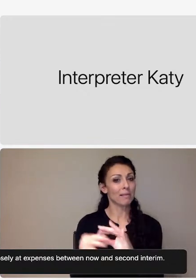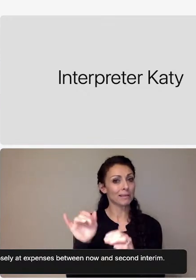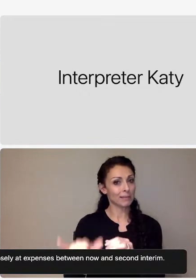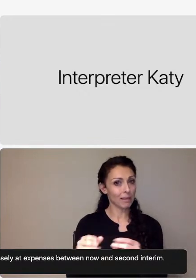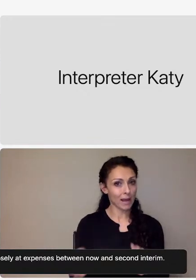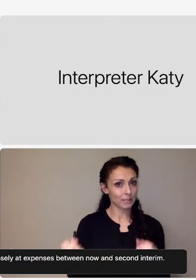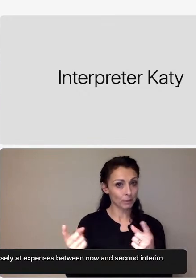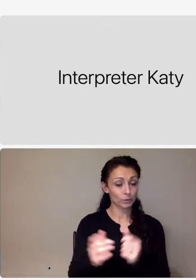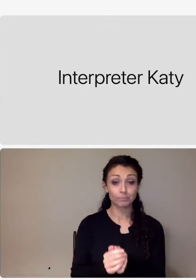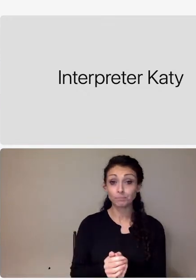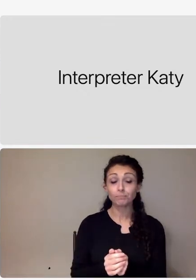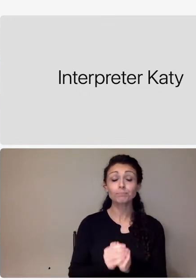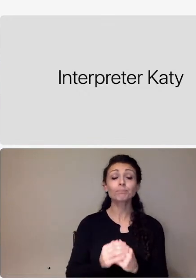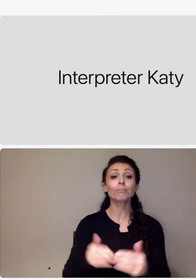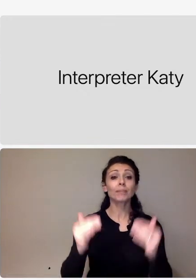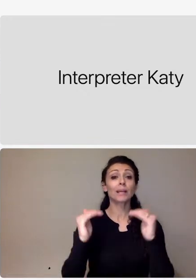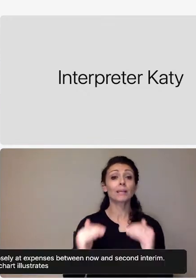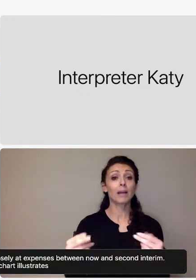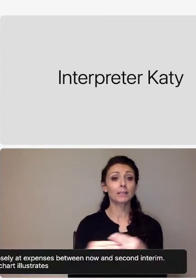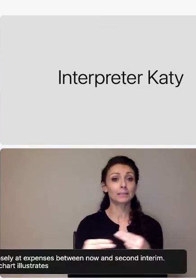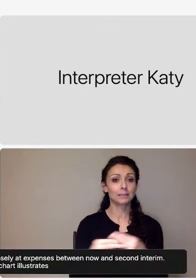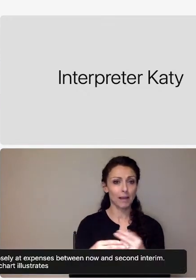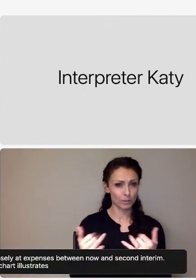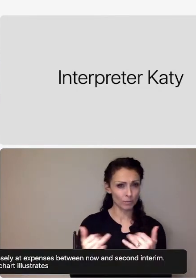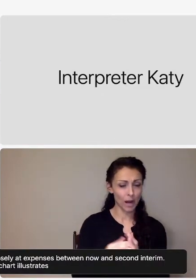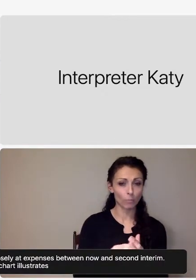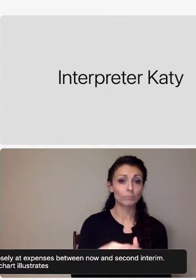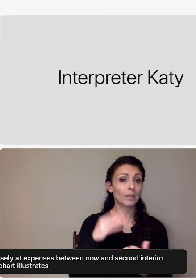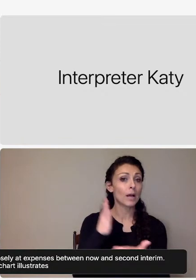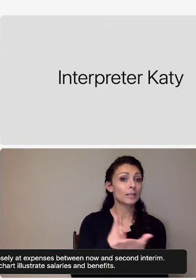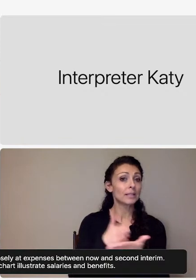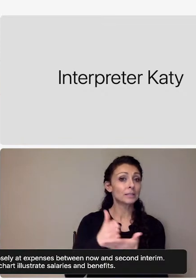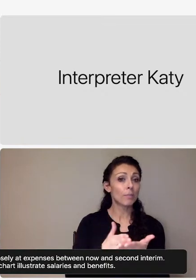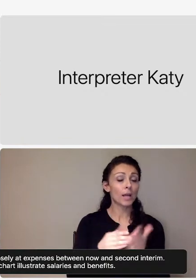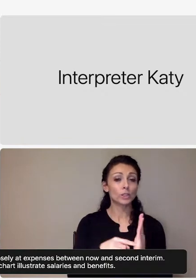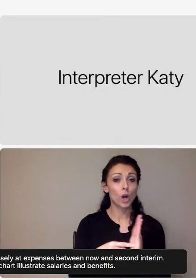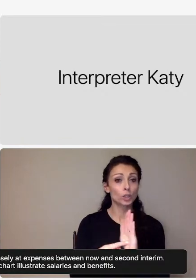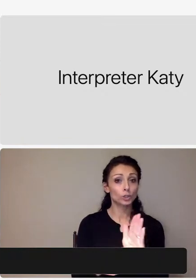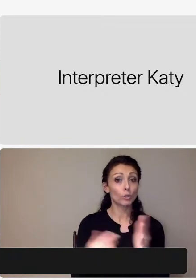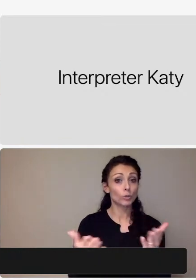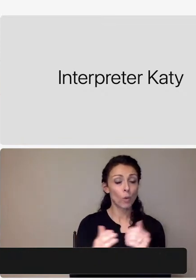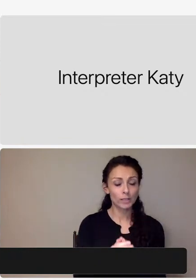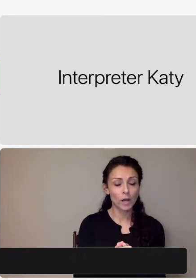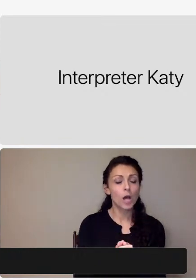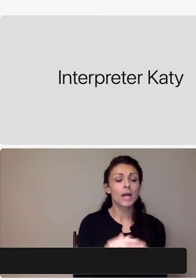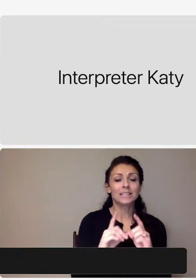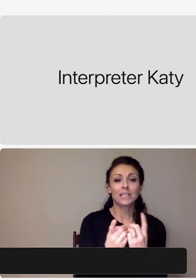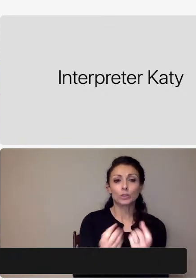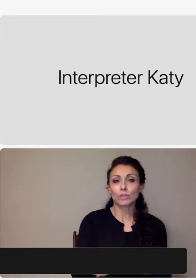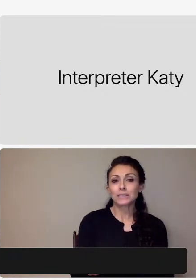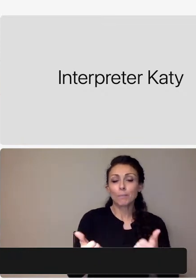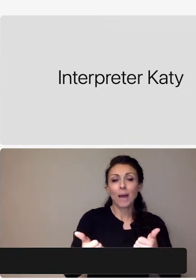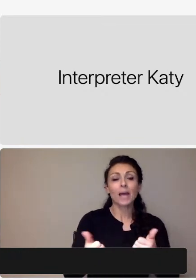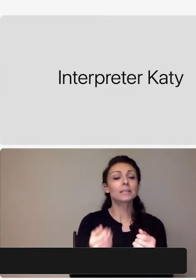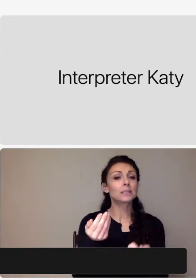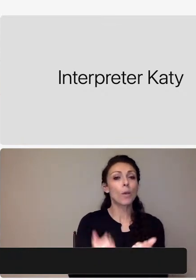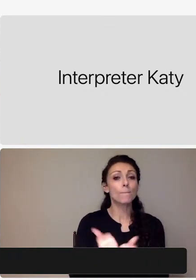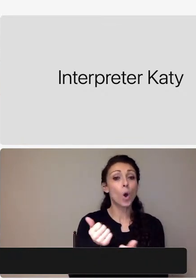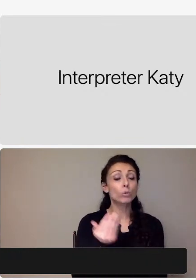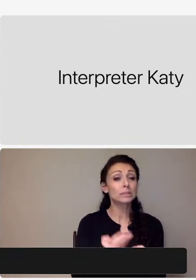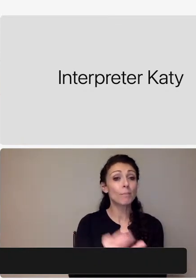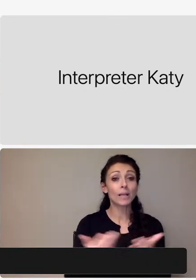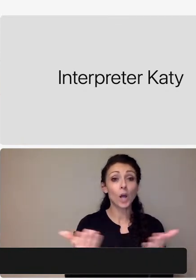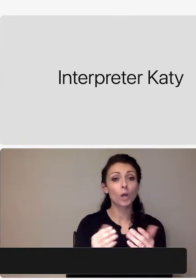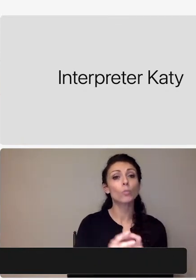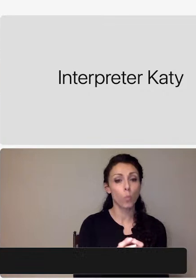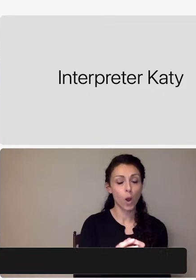as this pie chart illustrates salaries and benefits account for the biggest portion of district expenditures followed by books